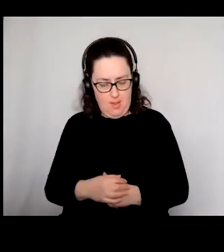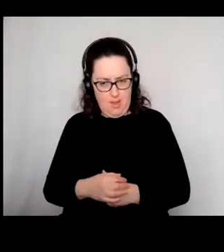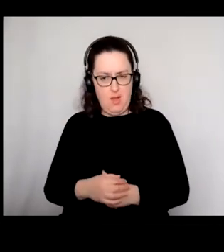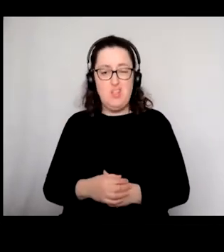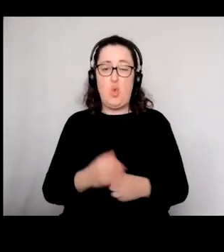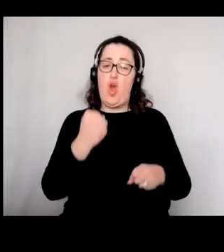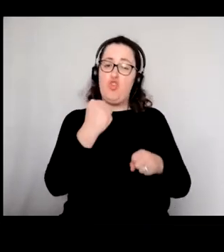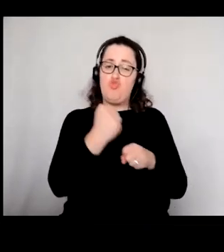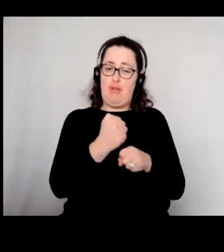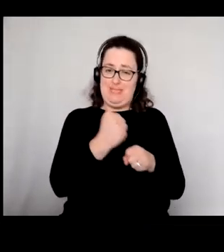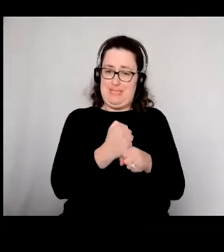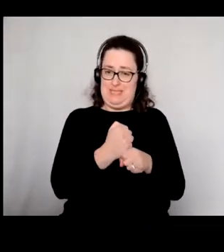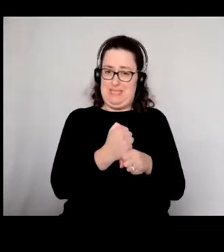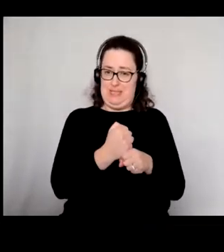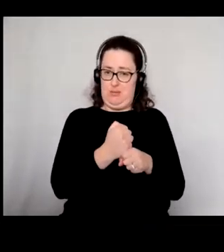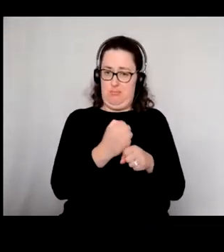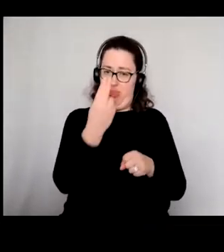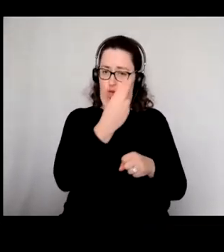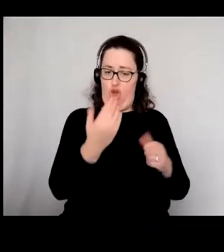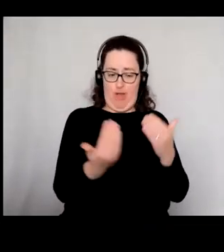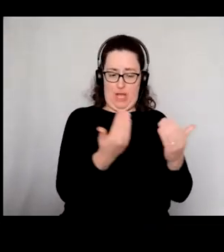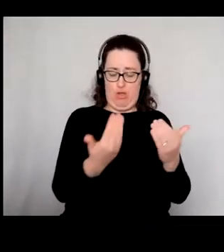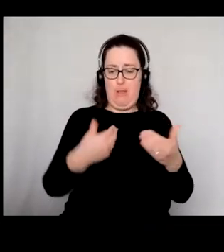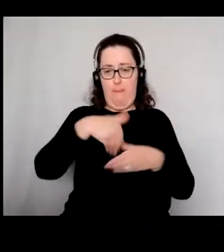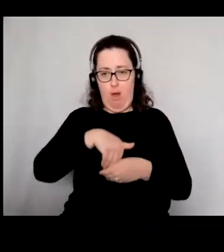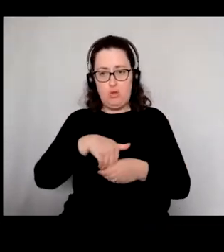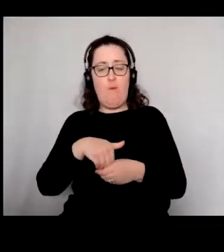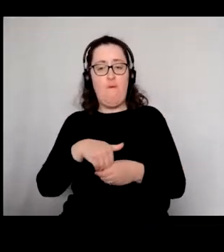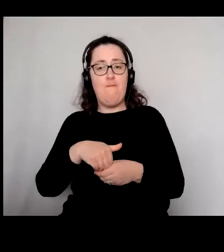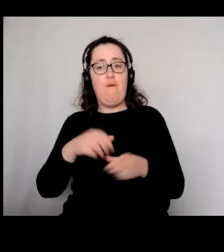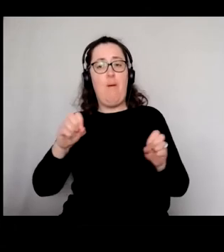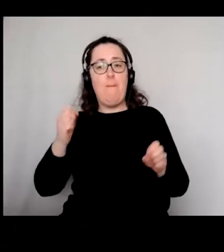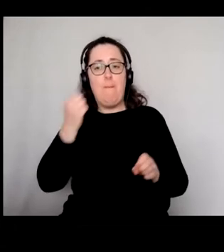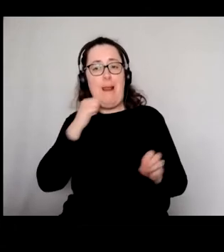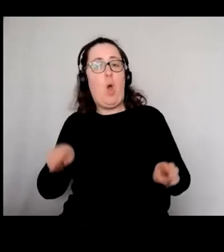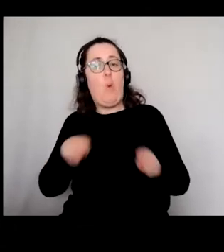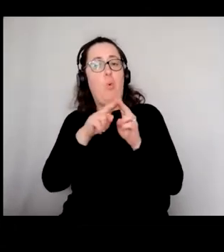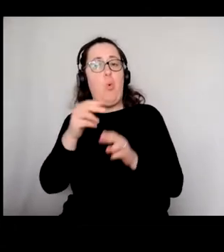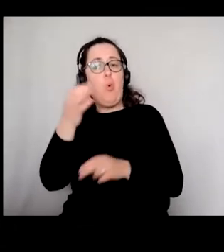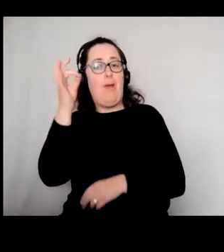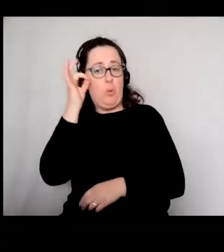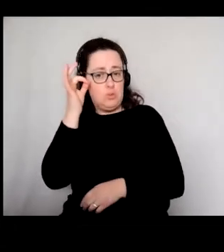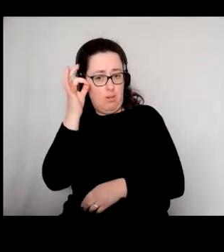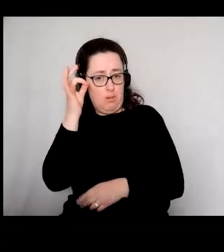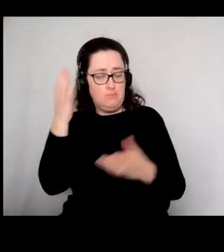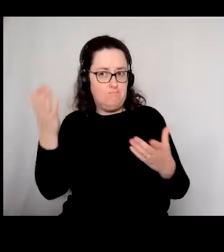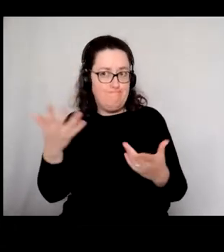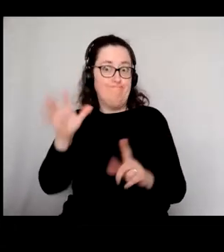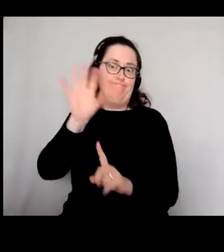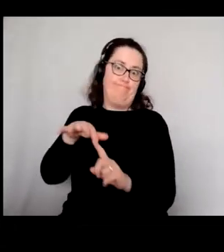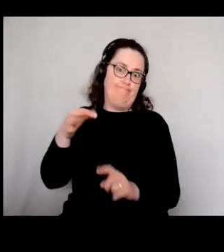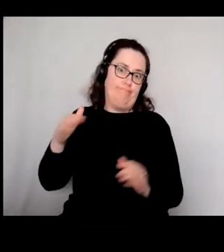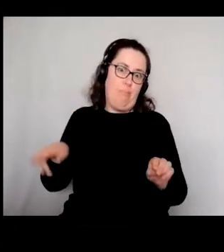just a bit of background, Grundy Art Gallery, which is part of Blackpool Council in Blackpool, obviously, has a